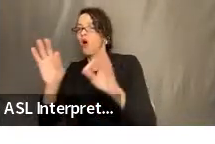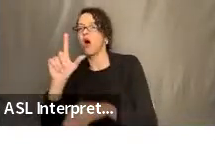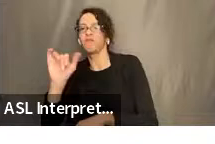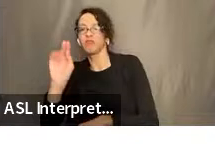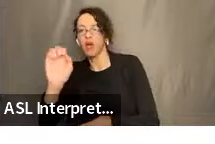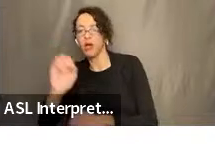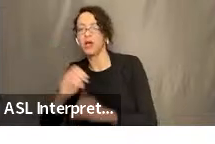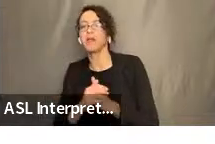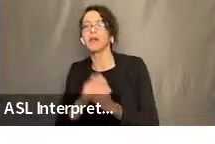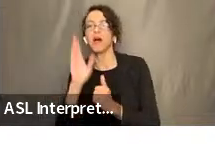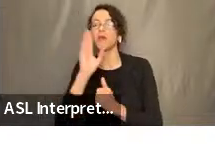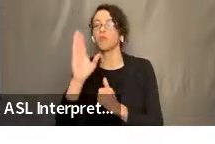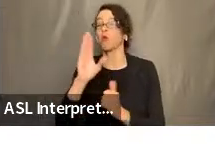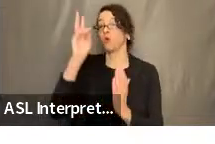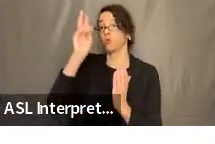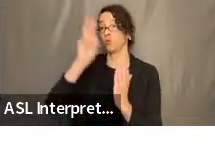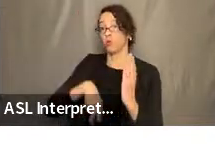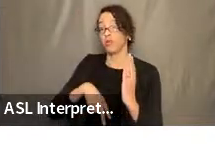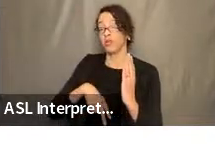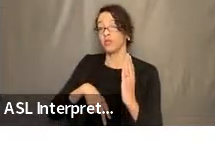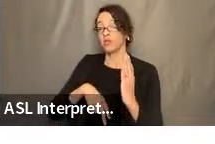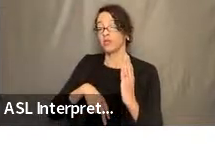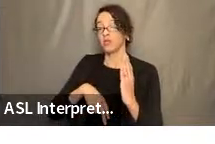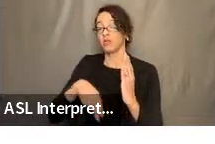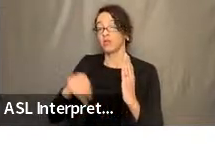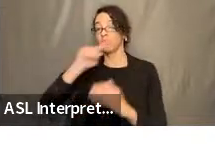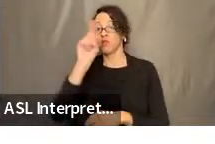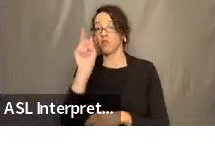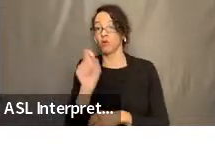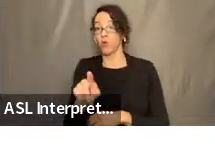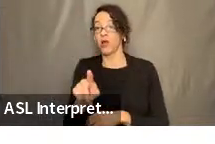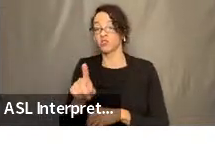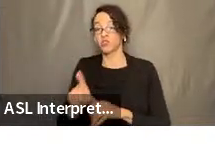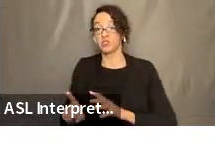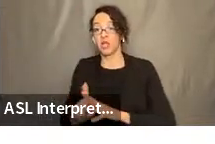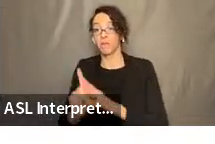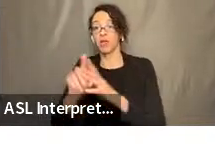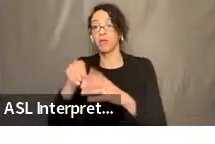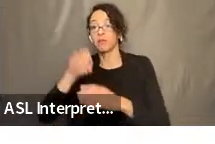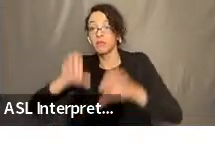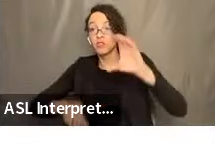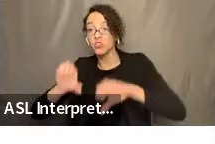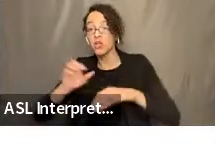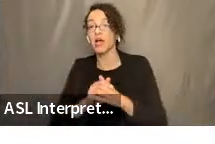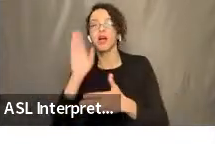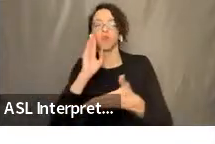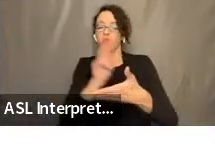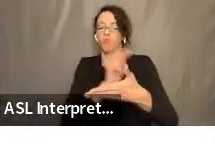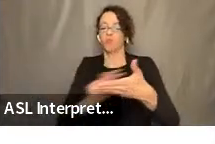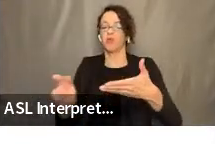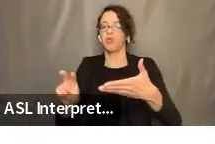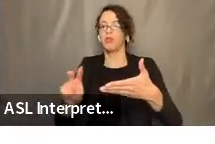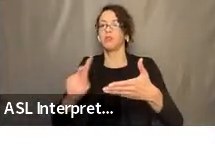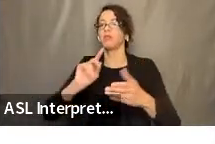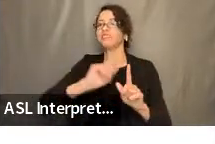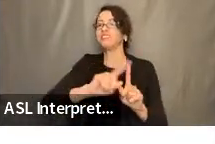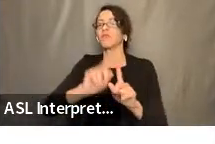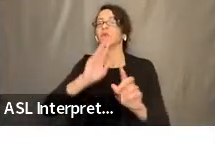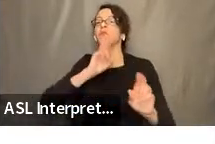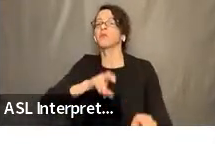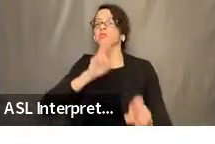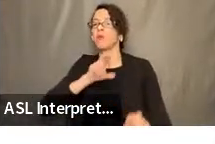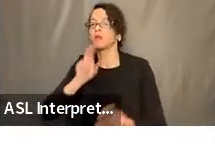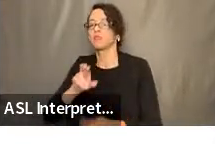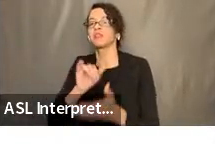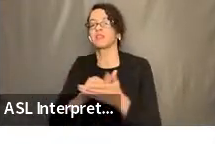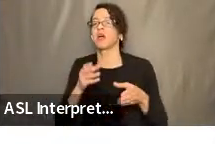the questions and then read the responses so that folks can hear them, that we're preserving